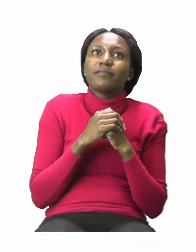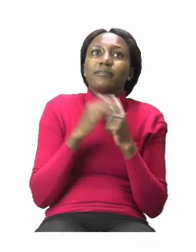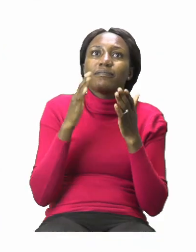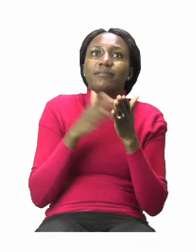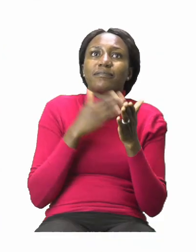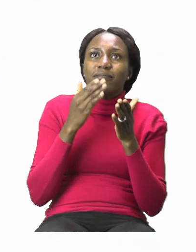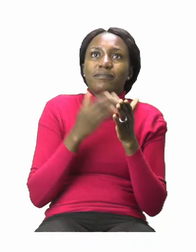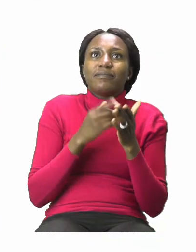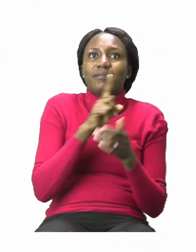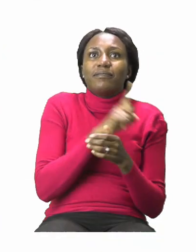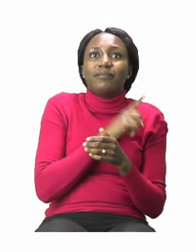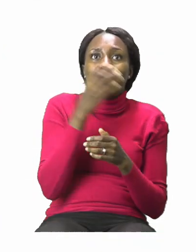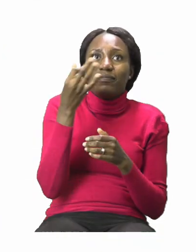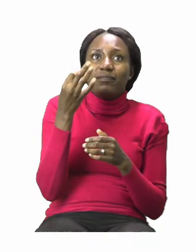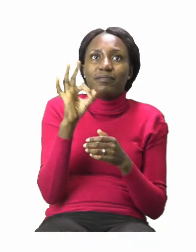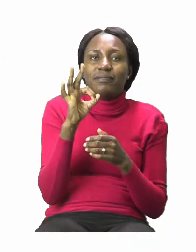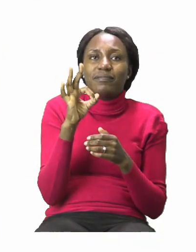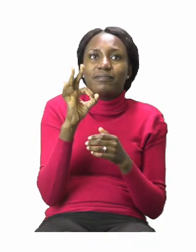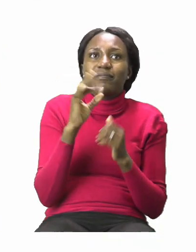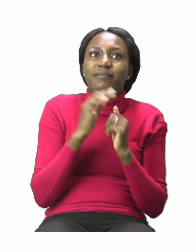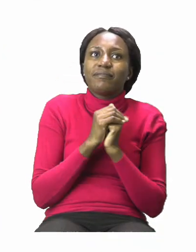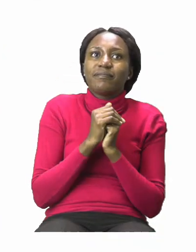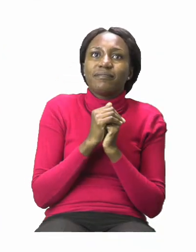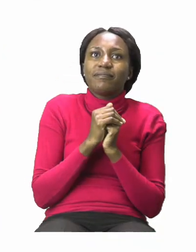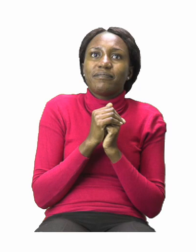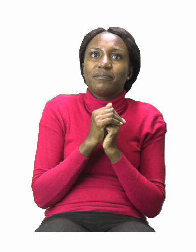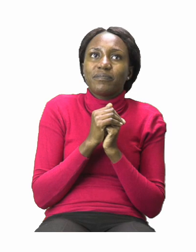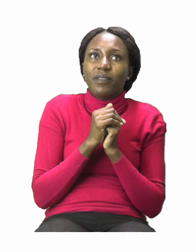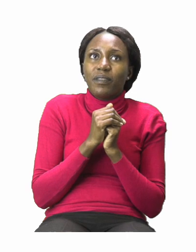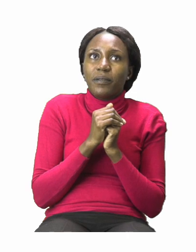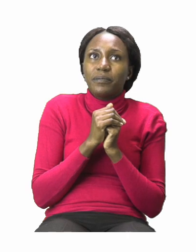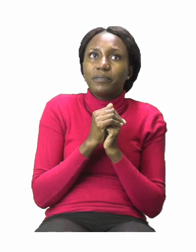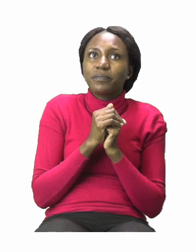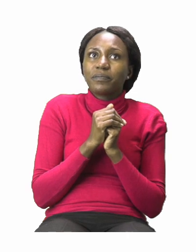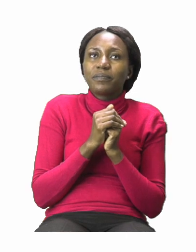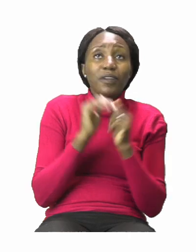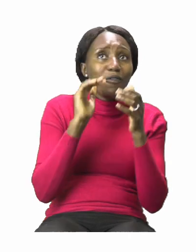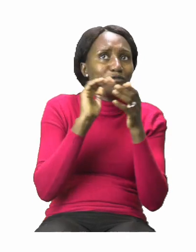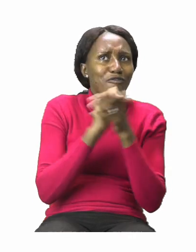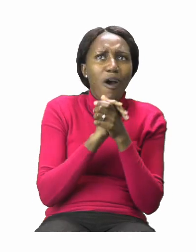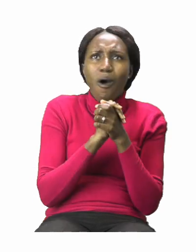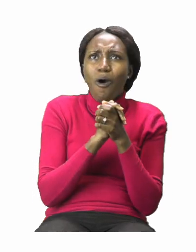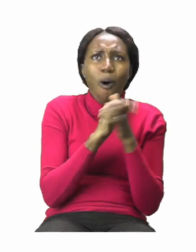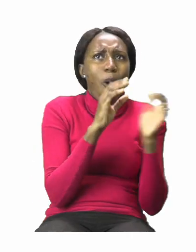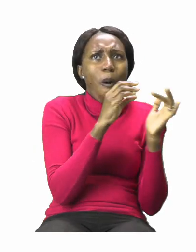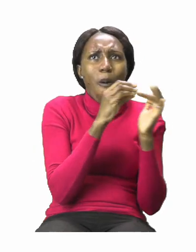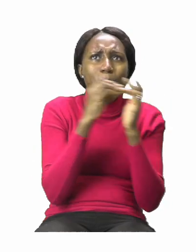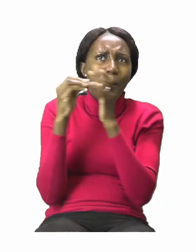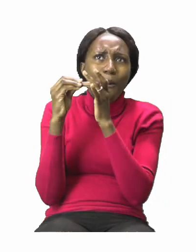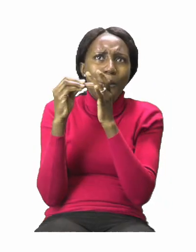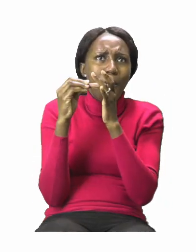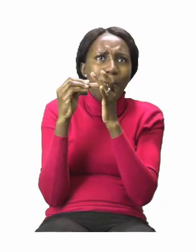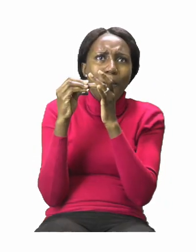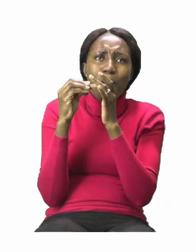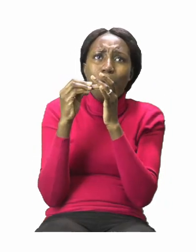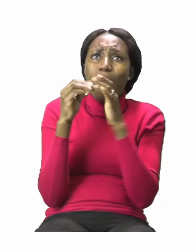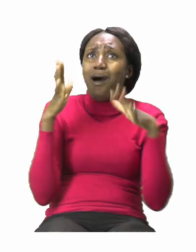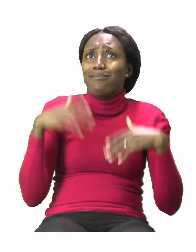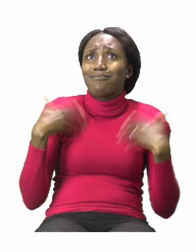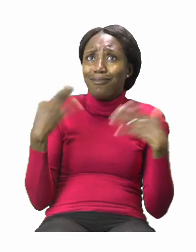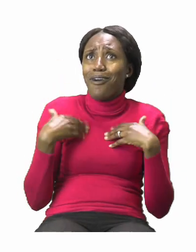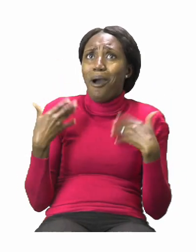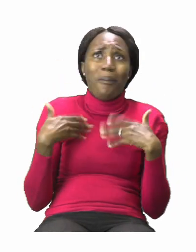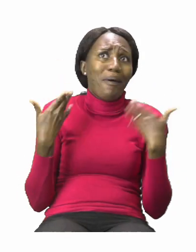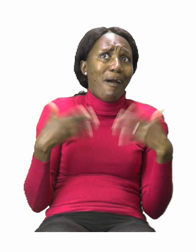page 19. On page 19, we have our special friends, and they are so happy to see